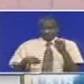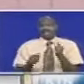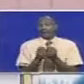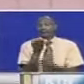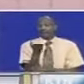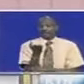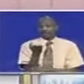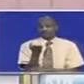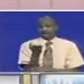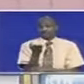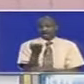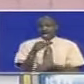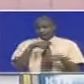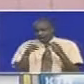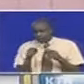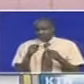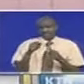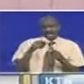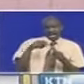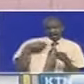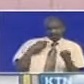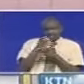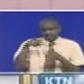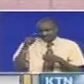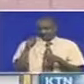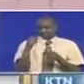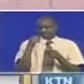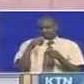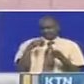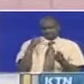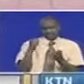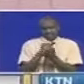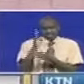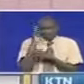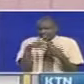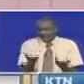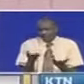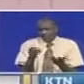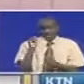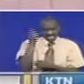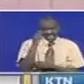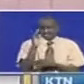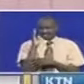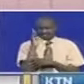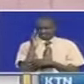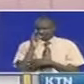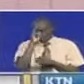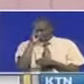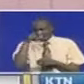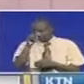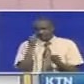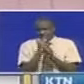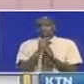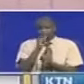of them revolving around the country's customs and the intelligence system. Is Kenya's intelligence good enough to ensure that